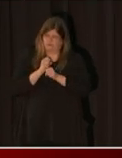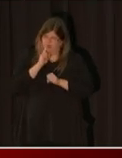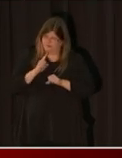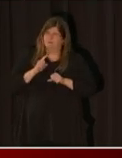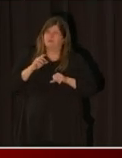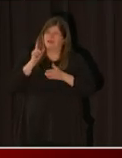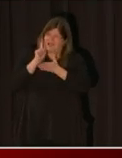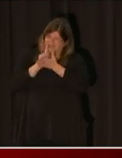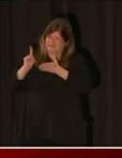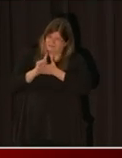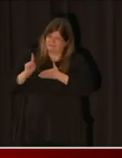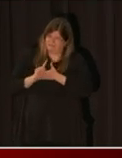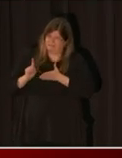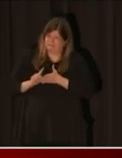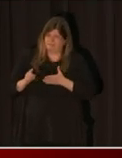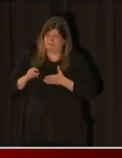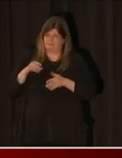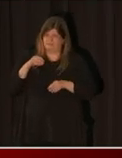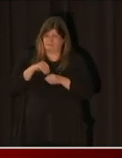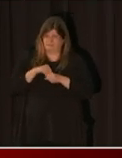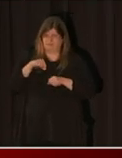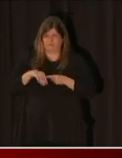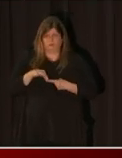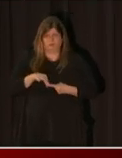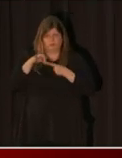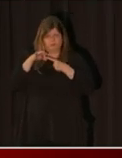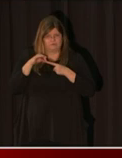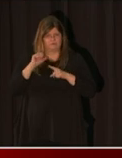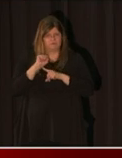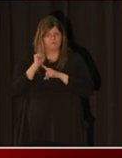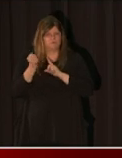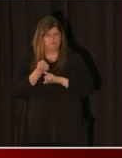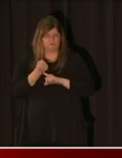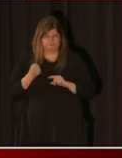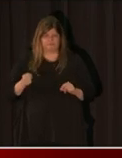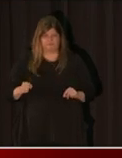setting. And that's one of the items that